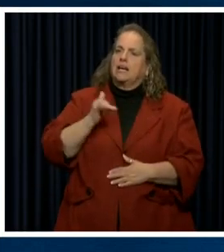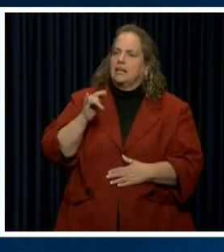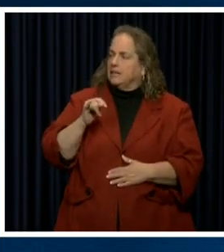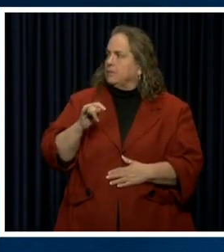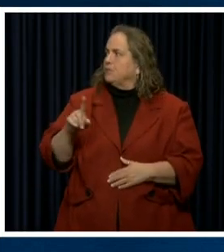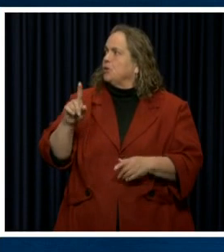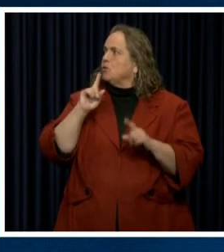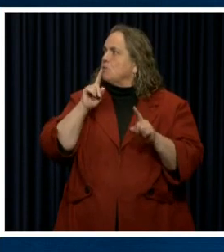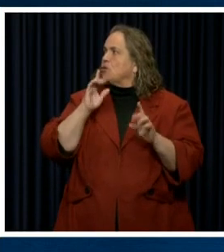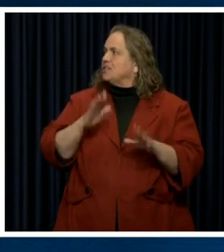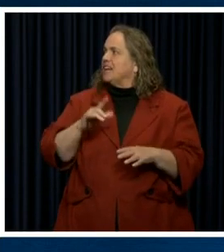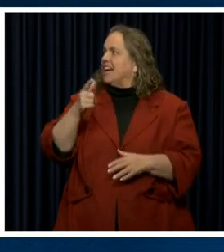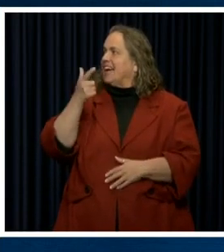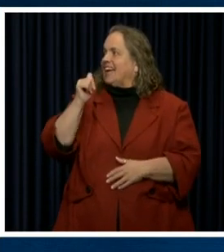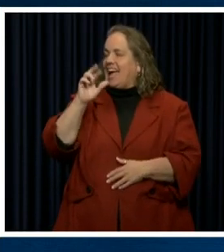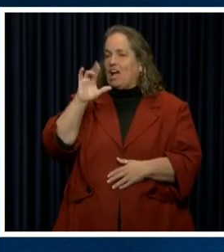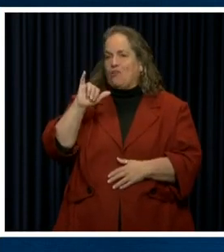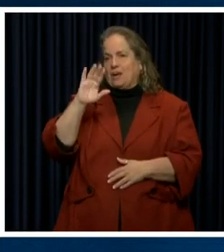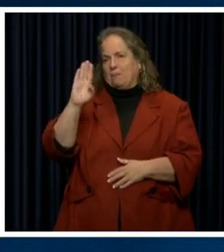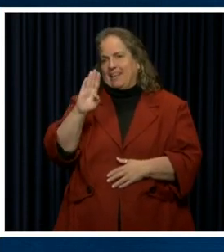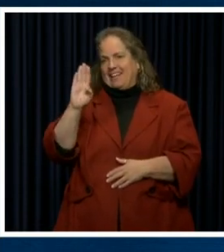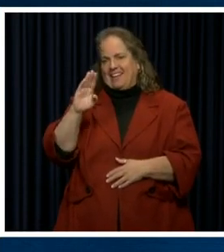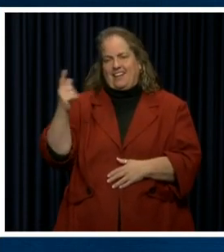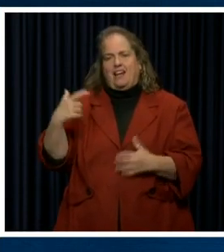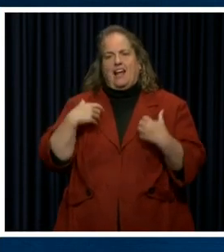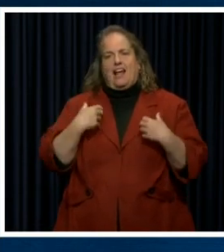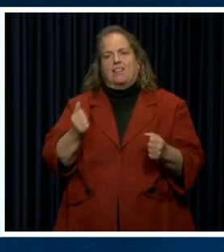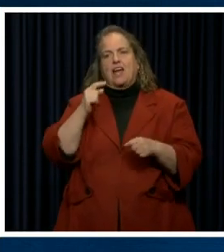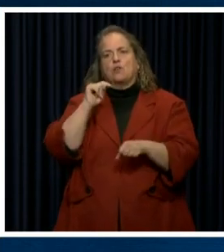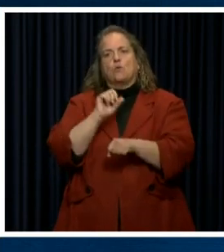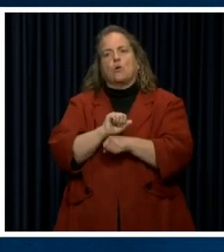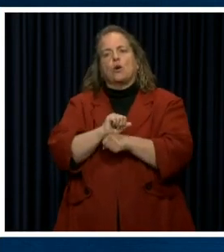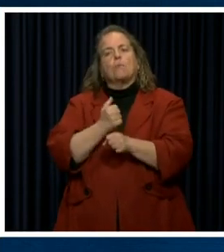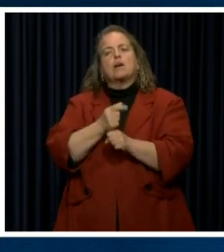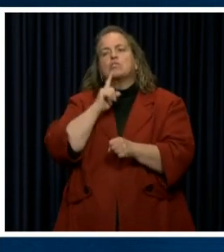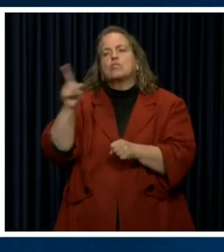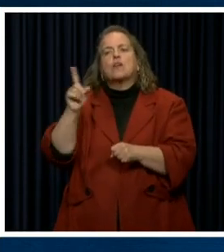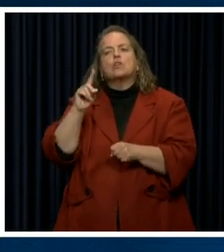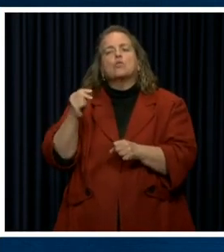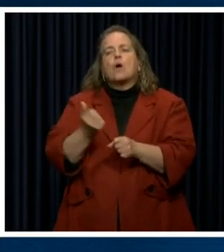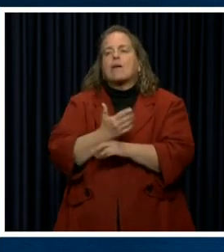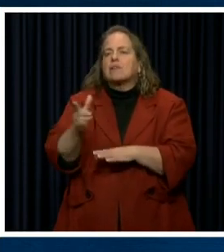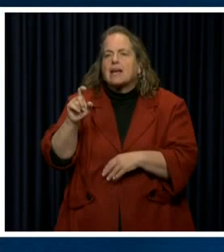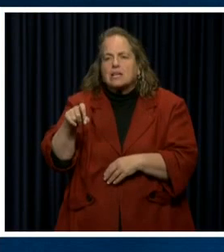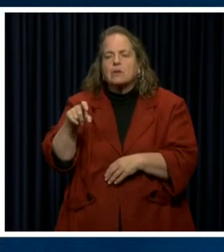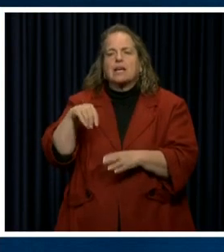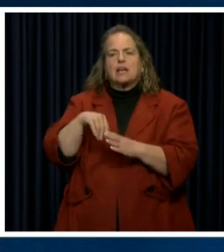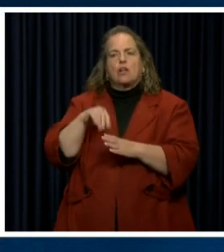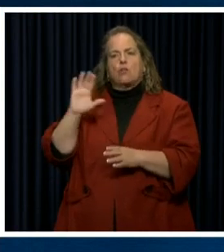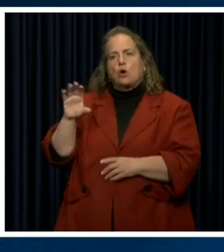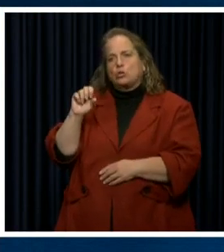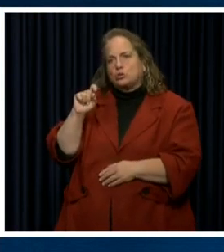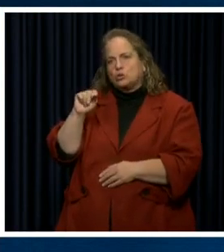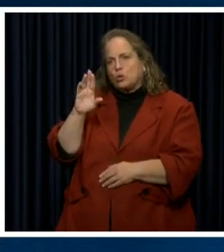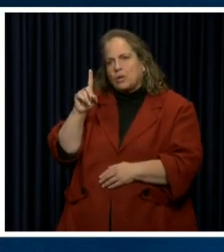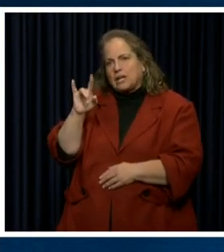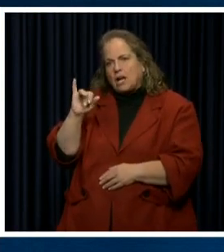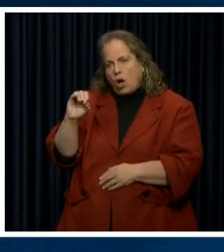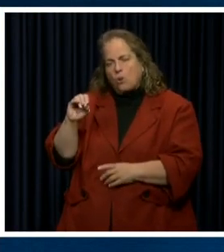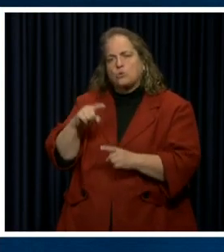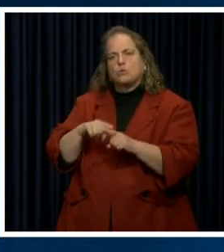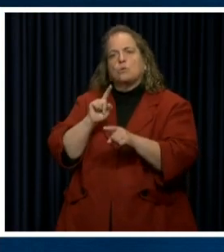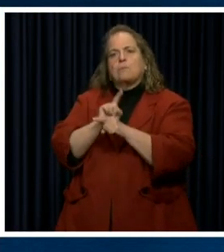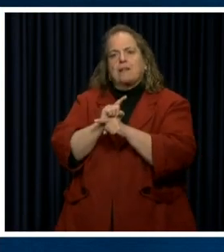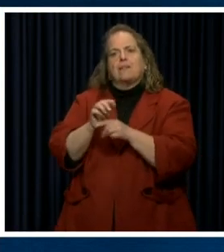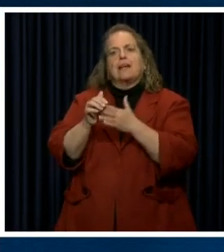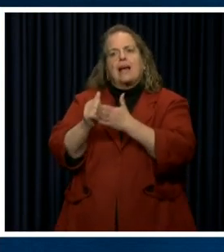up. But look at him, healthy at work, making sure they're doing everything they need to in their studio to meet the guidelines.